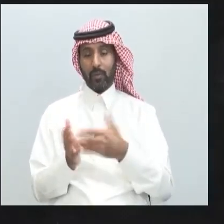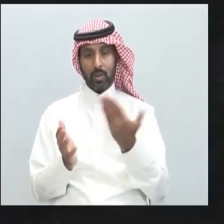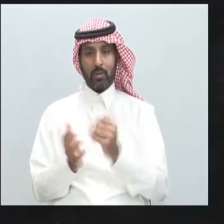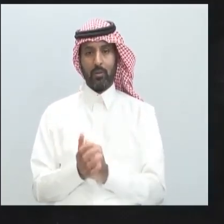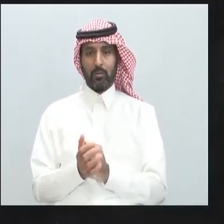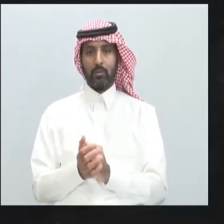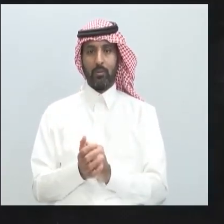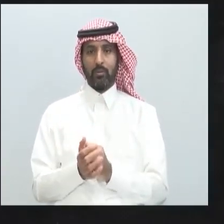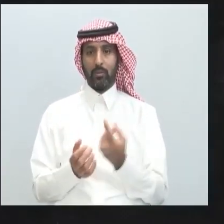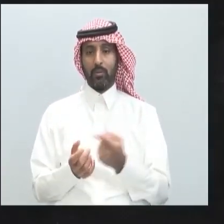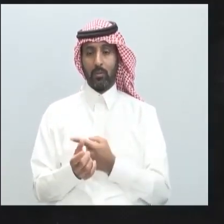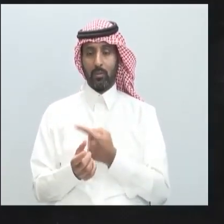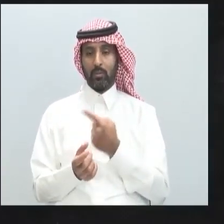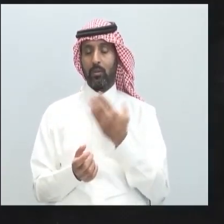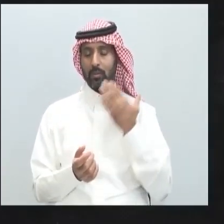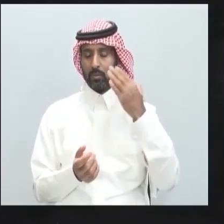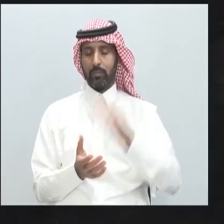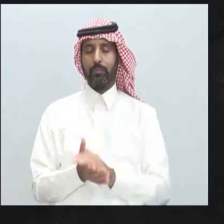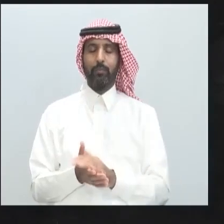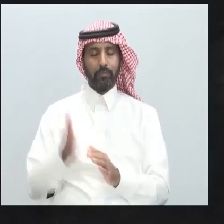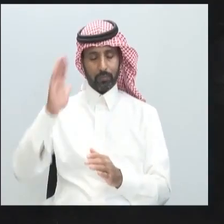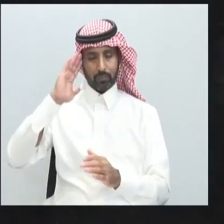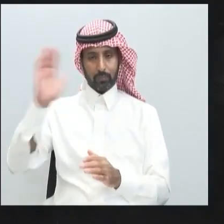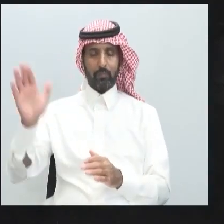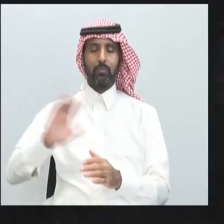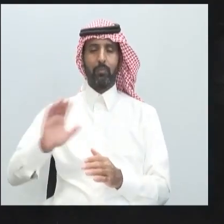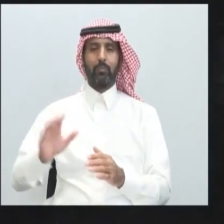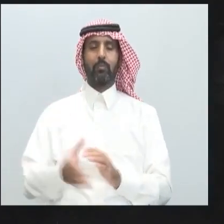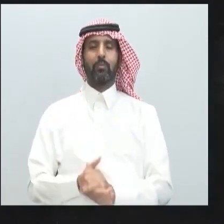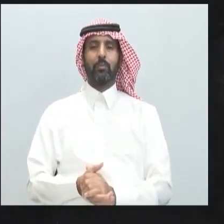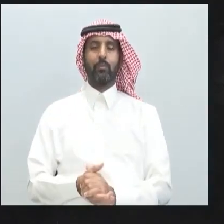See you next lesson, inshallah. Subhanakallahumma bihamdika, ashhadu an la ilaha illa anta, astaghfiruka wa atubu ilayk. Assalamu alaikum.